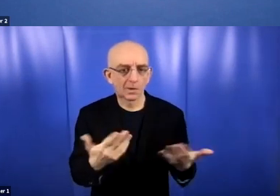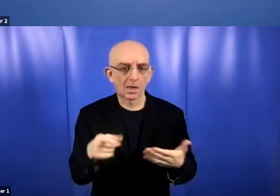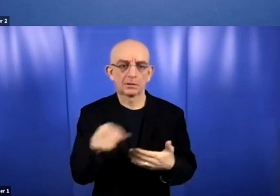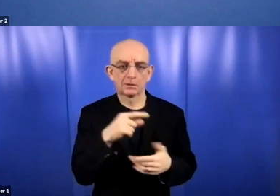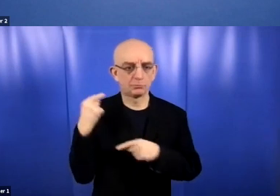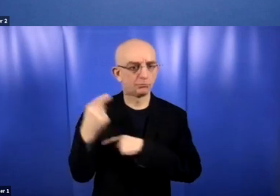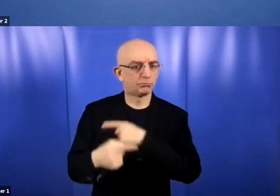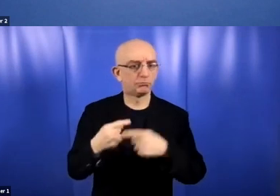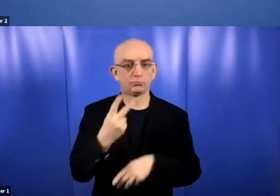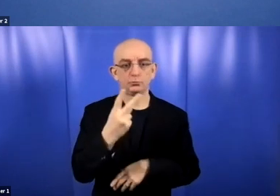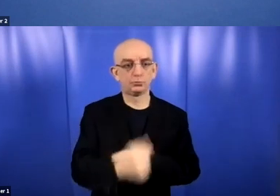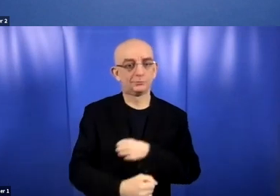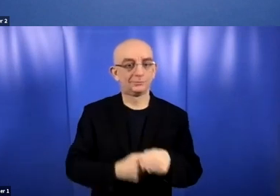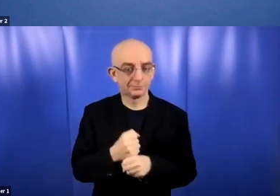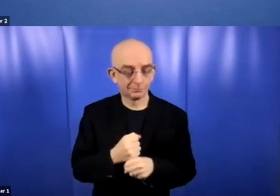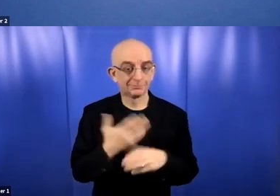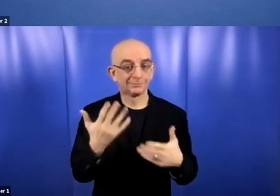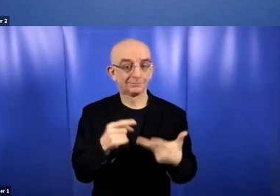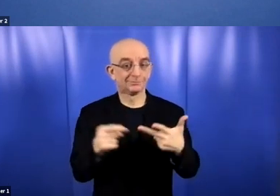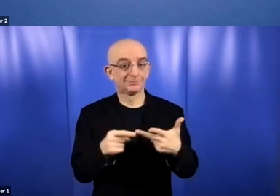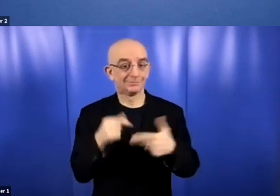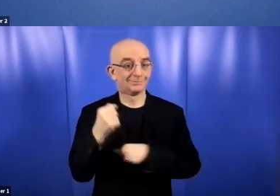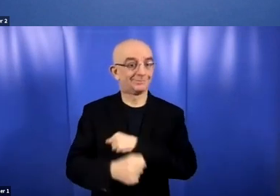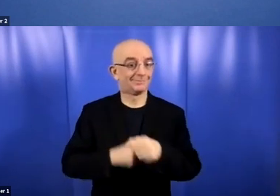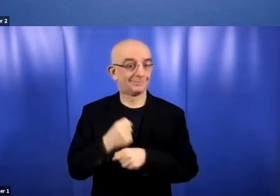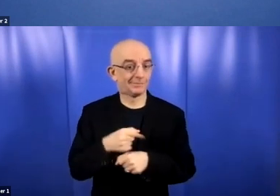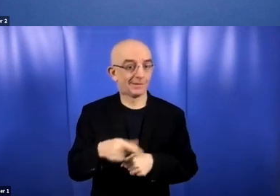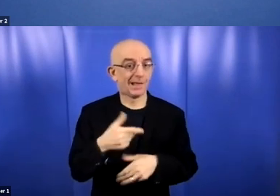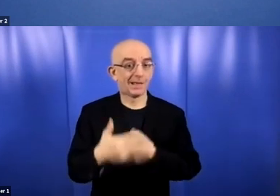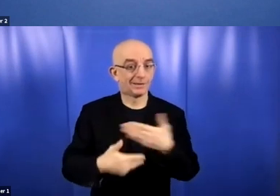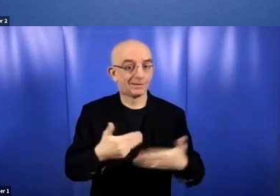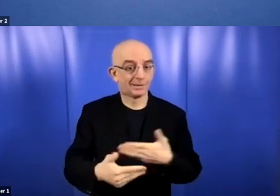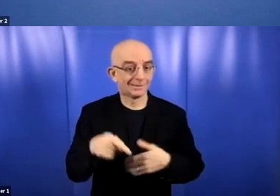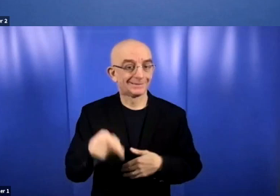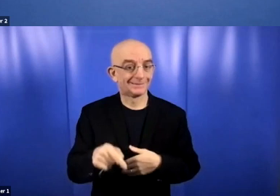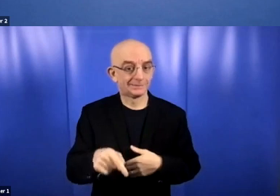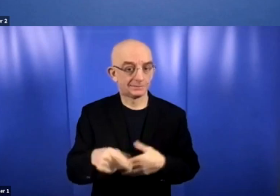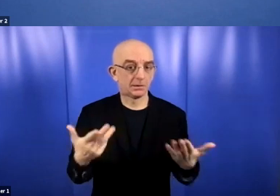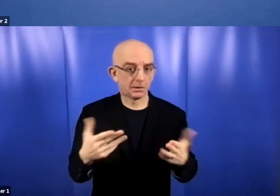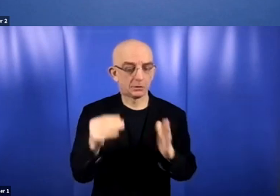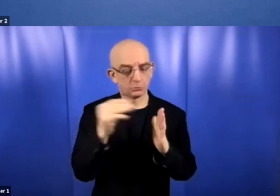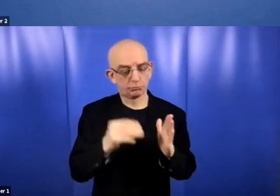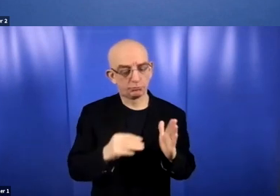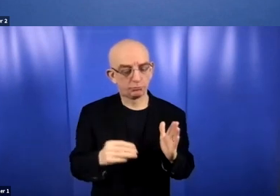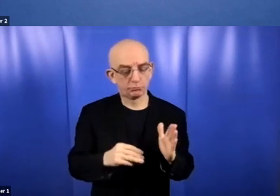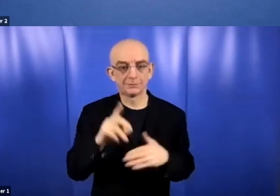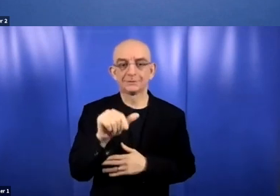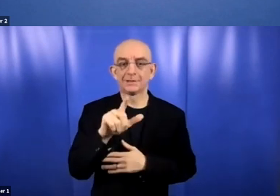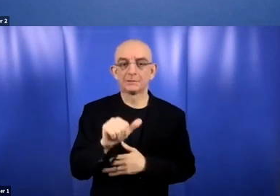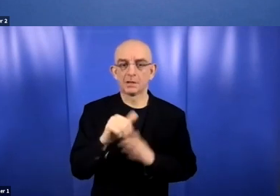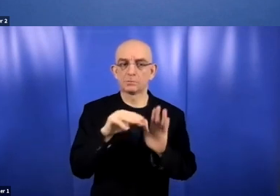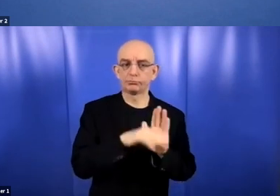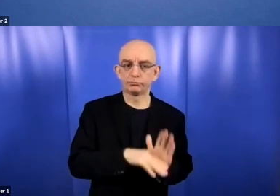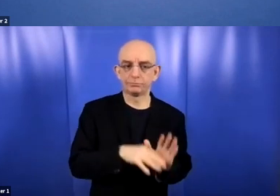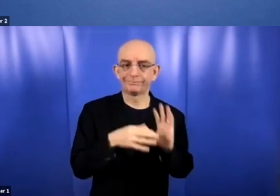group that is related very much to a pledge that was made at the Global Refugee Forum is the Poverty Alleviation